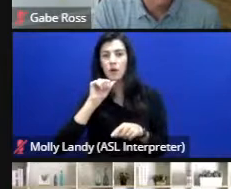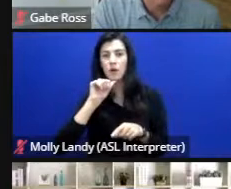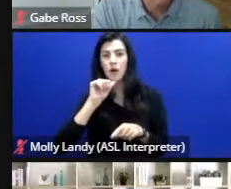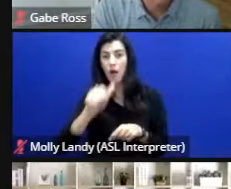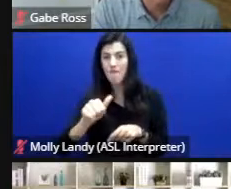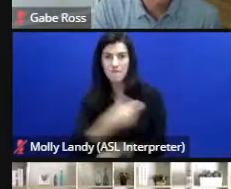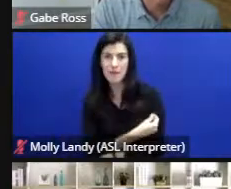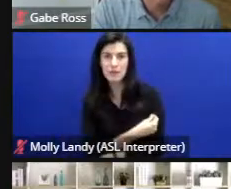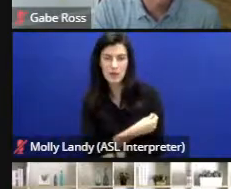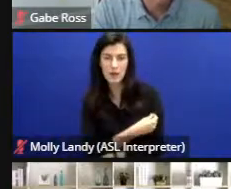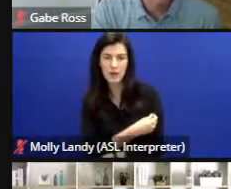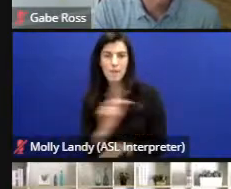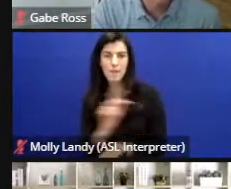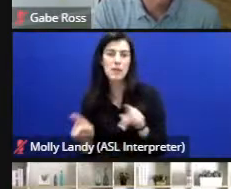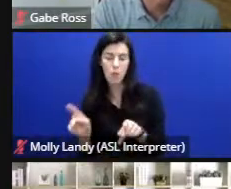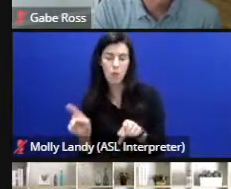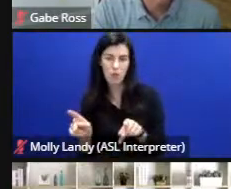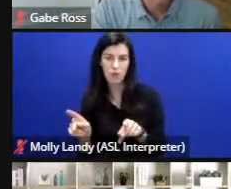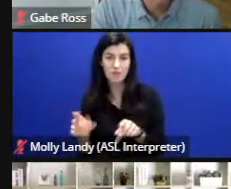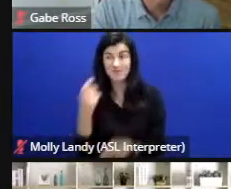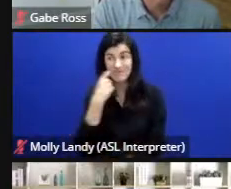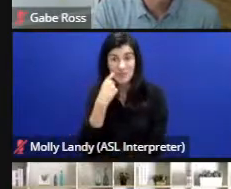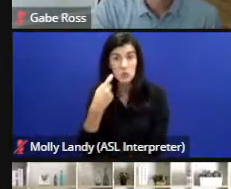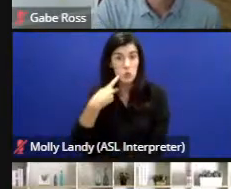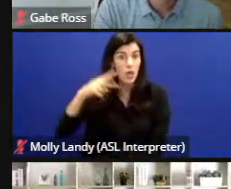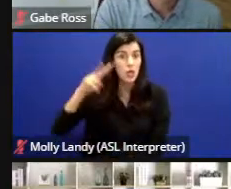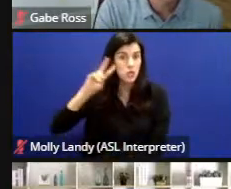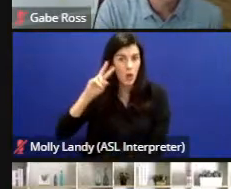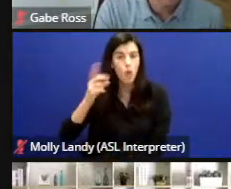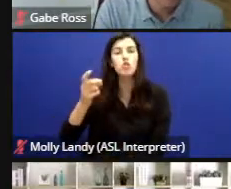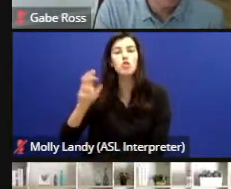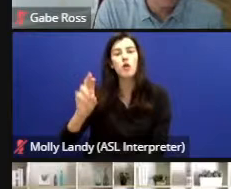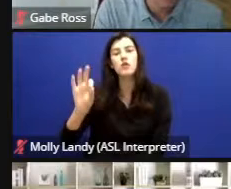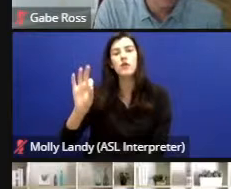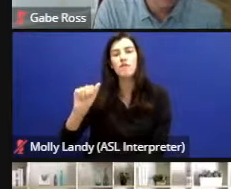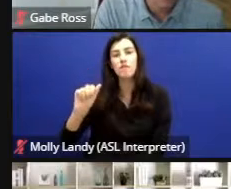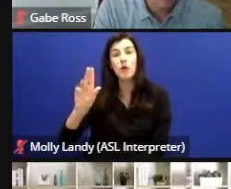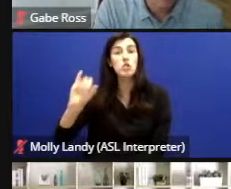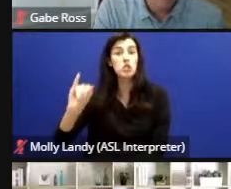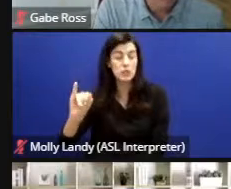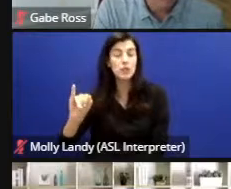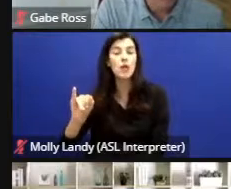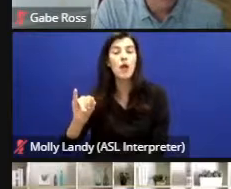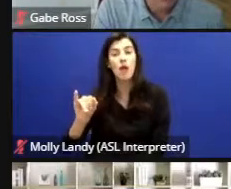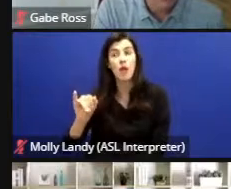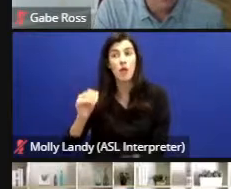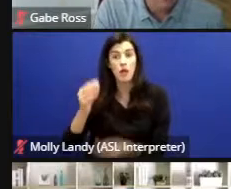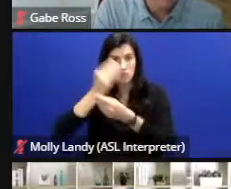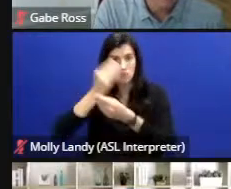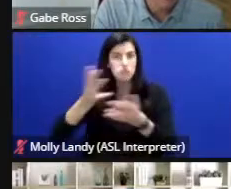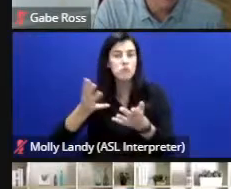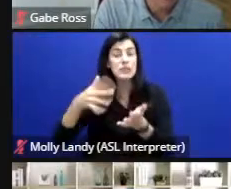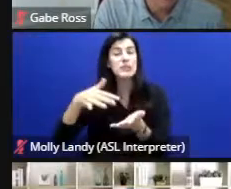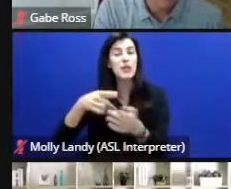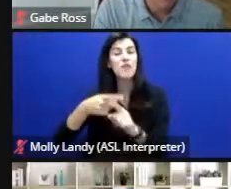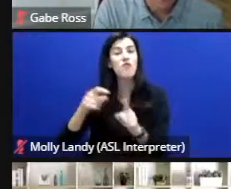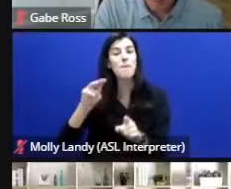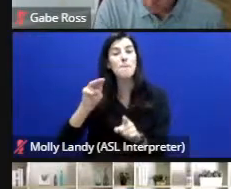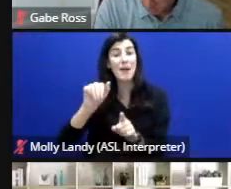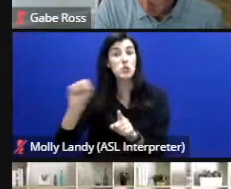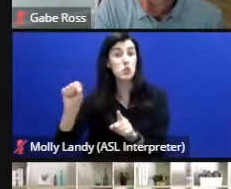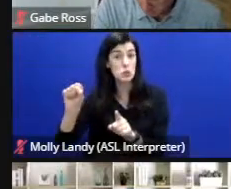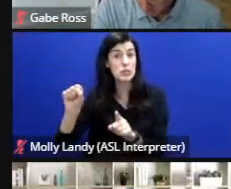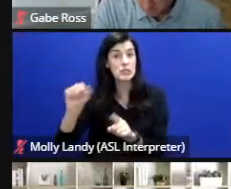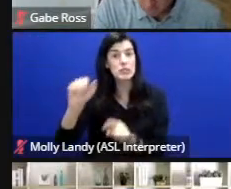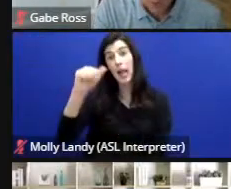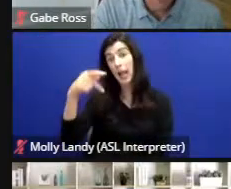And of course, Dr. Fauci came out 2 days ago, and this is a study that was done in Massachusetts. The AP News came out and said